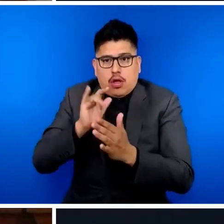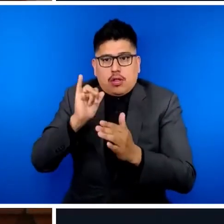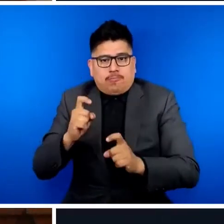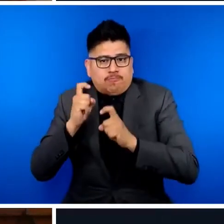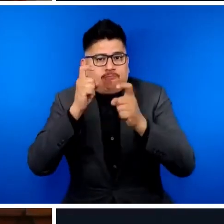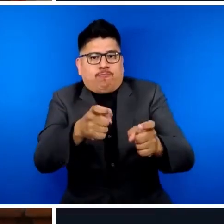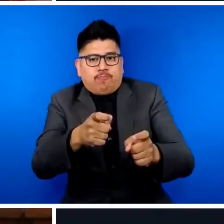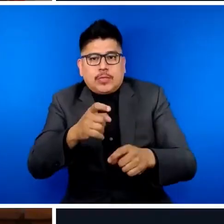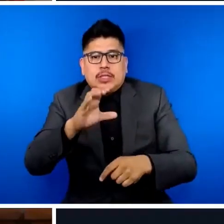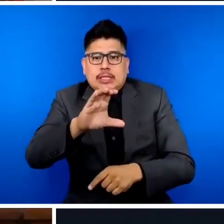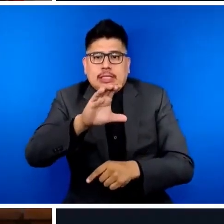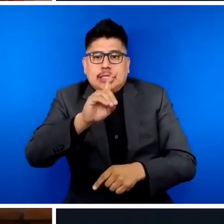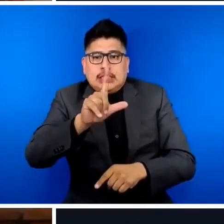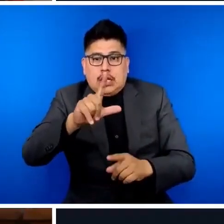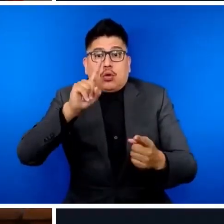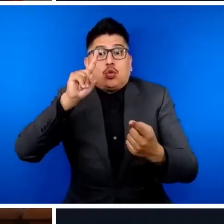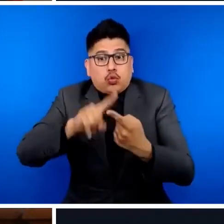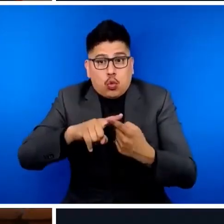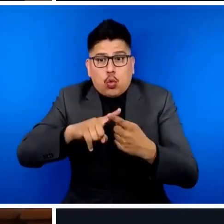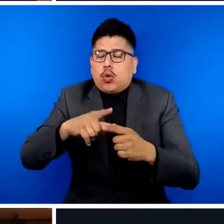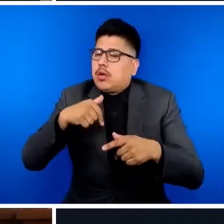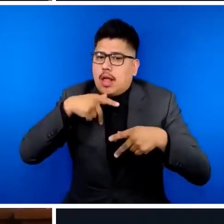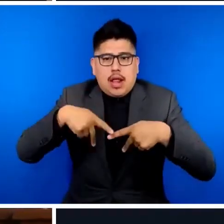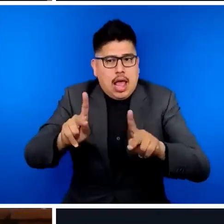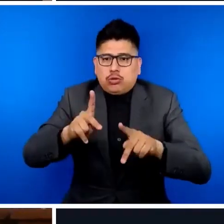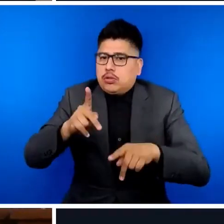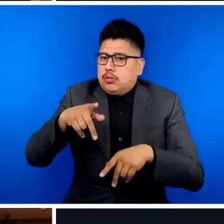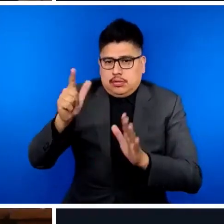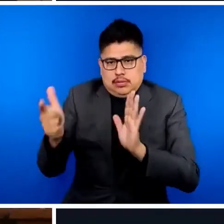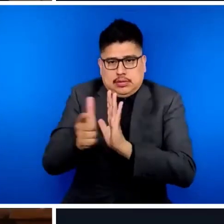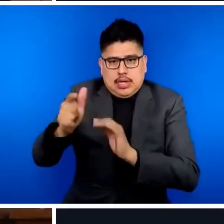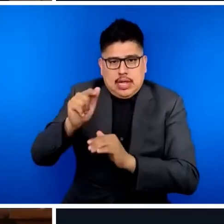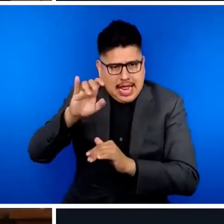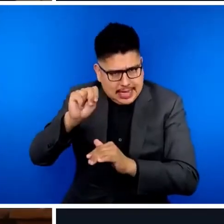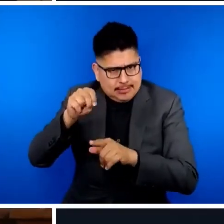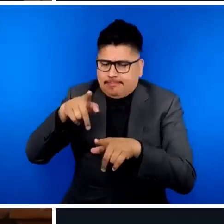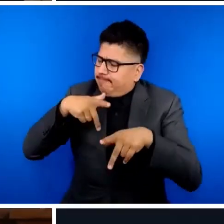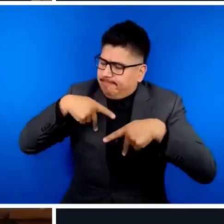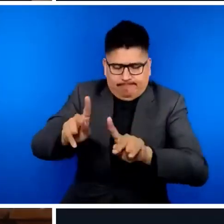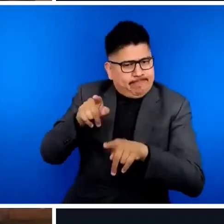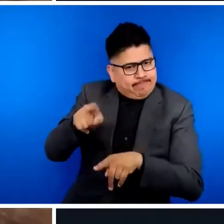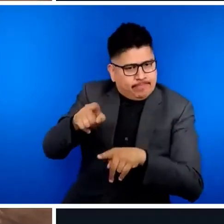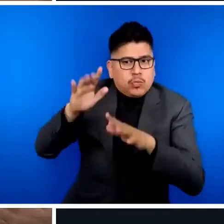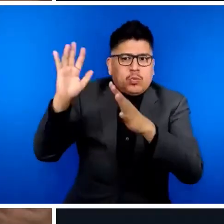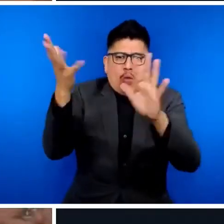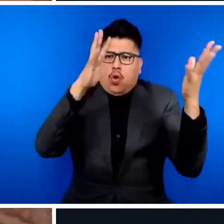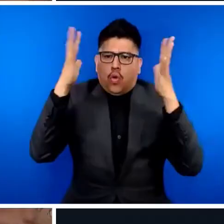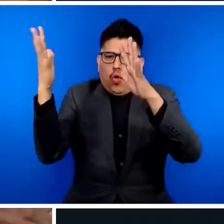licenses to illegal aliens.